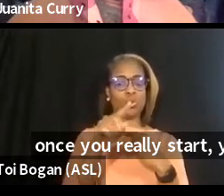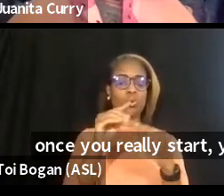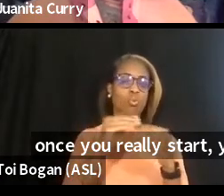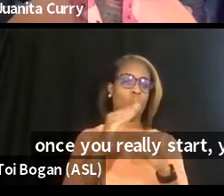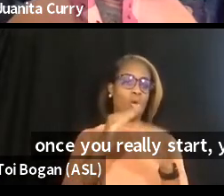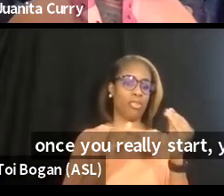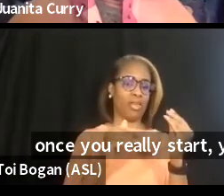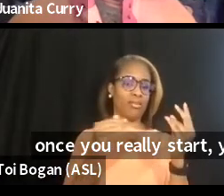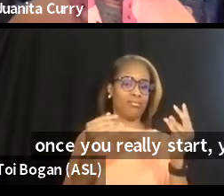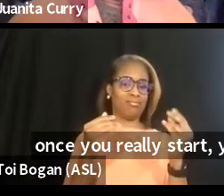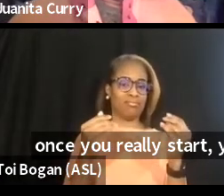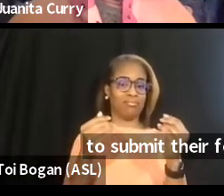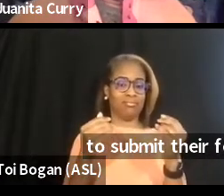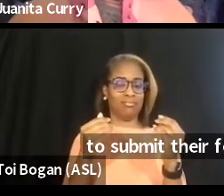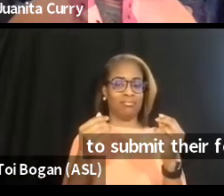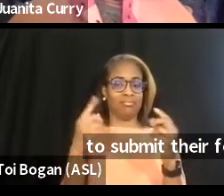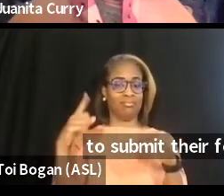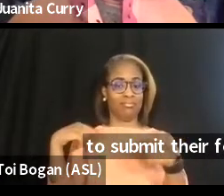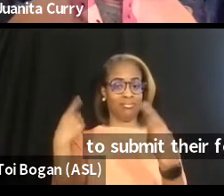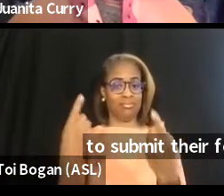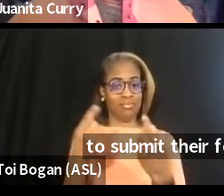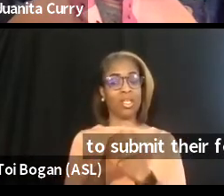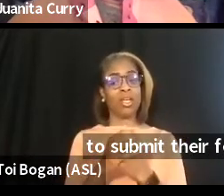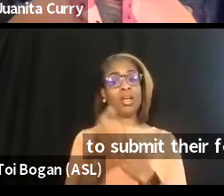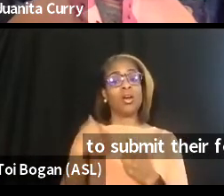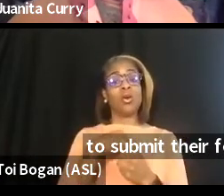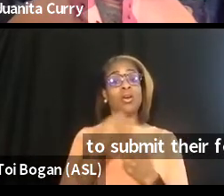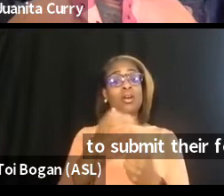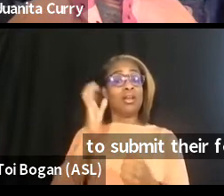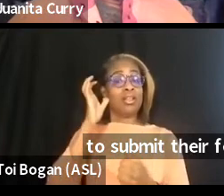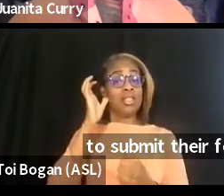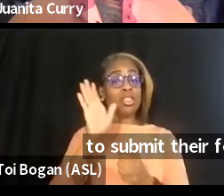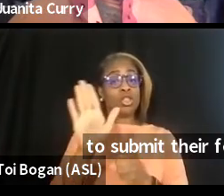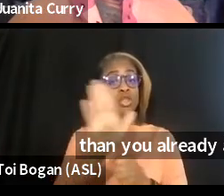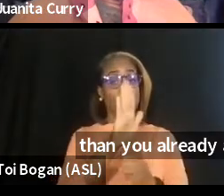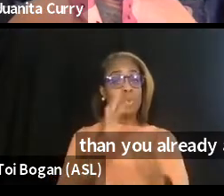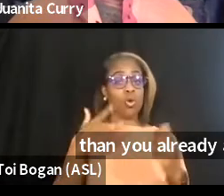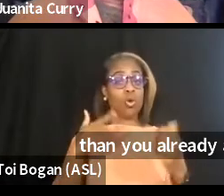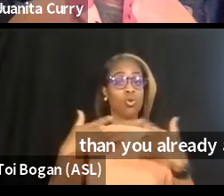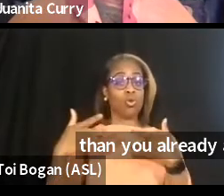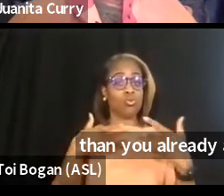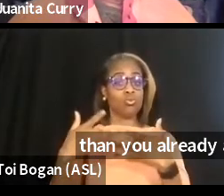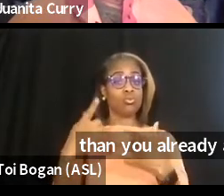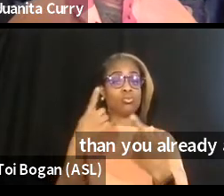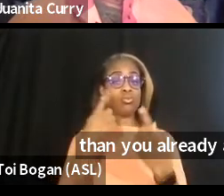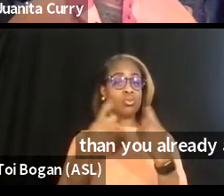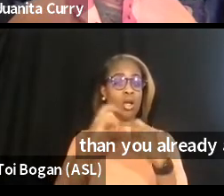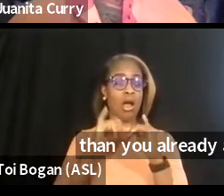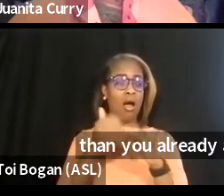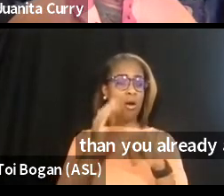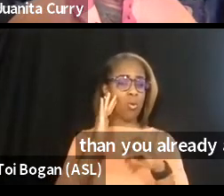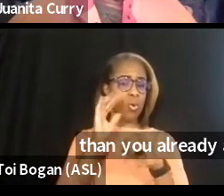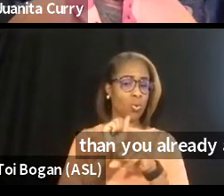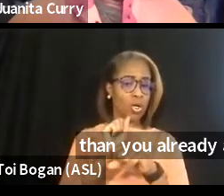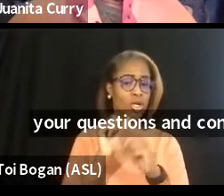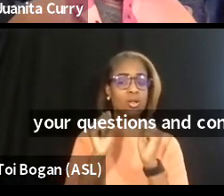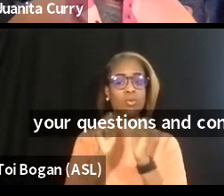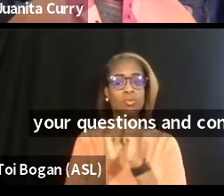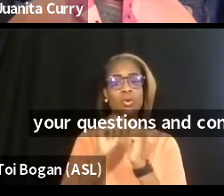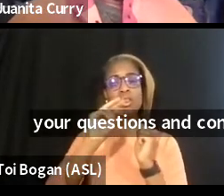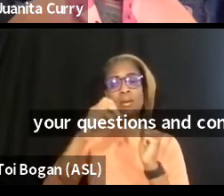today. We've listened to your questions and concerns about how that's going to work, how that's going to work with